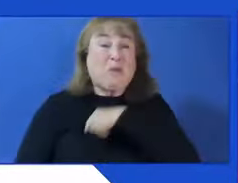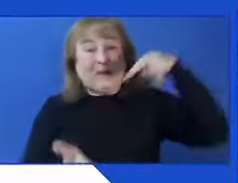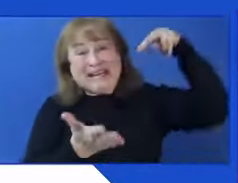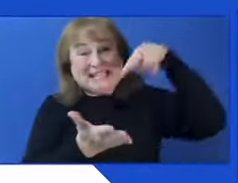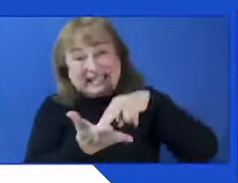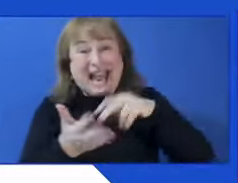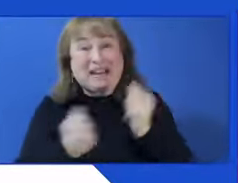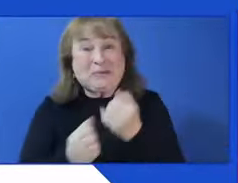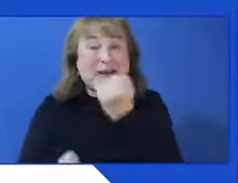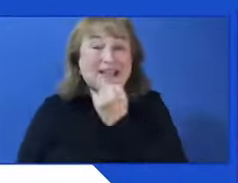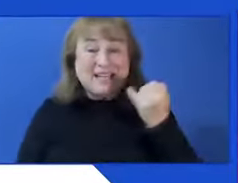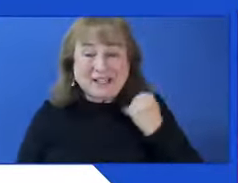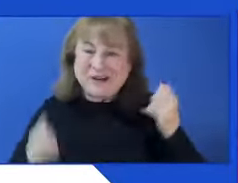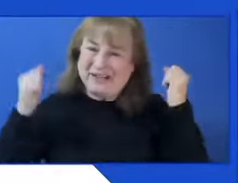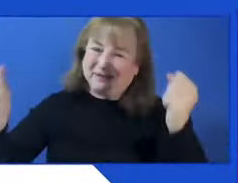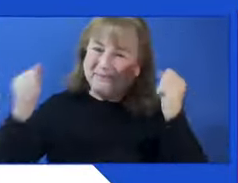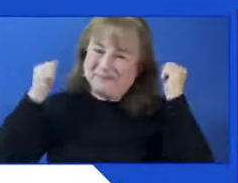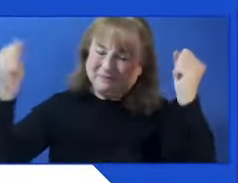stand.